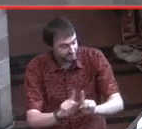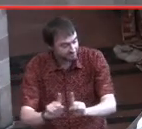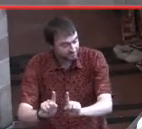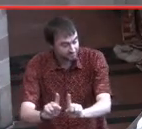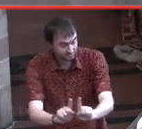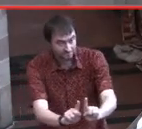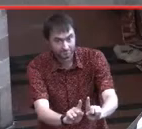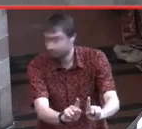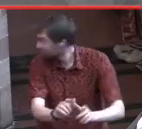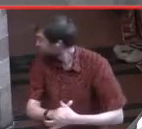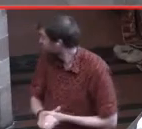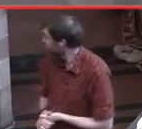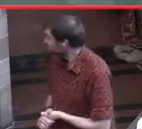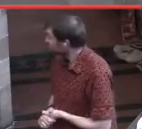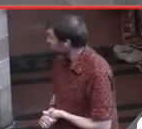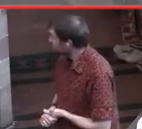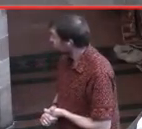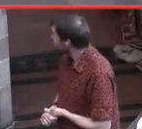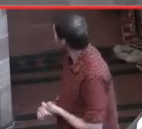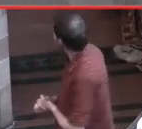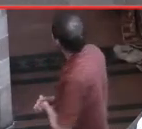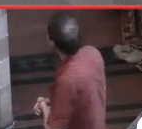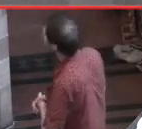How did they do?